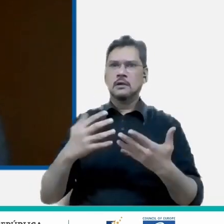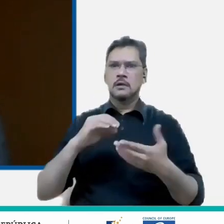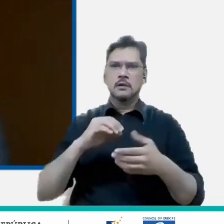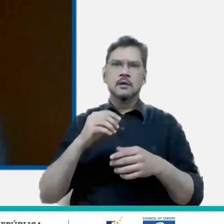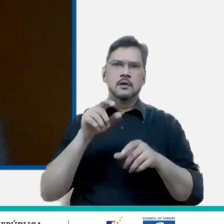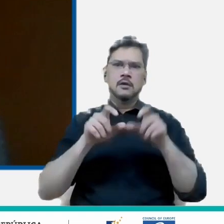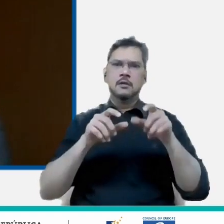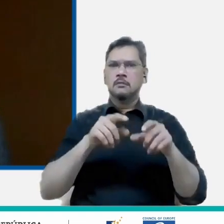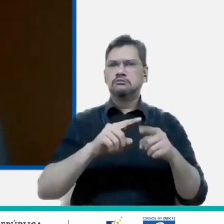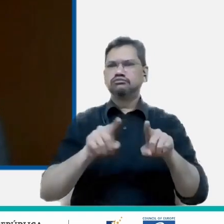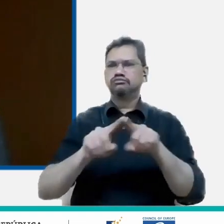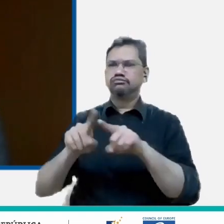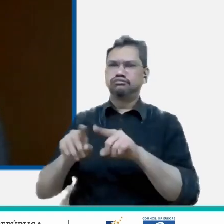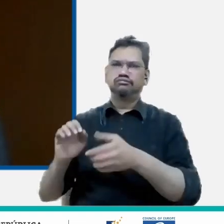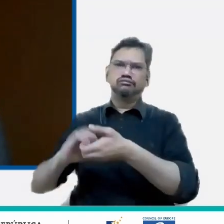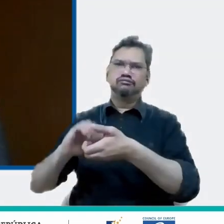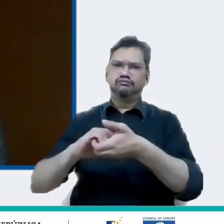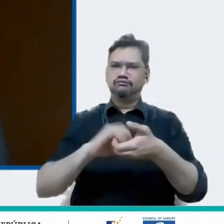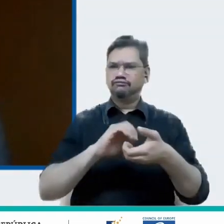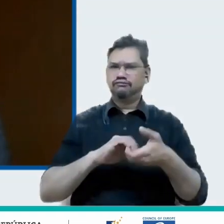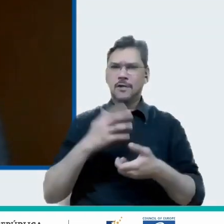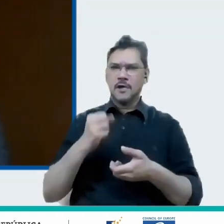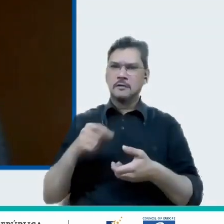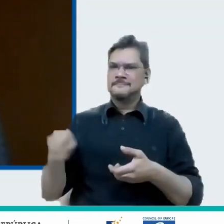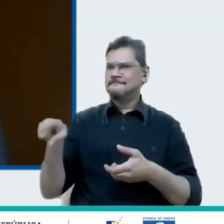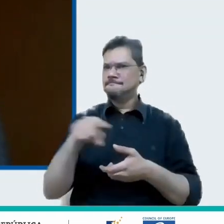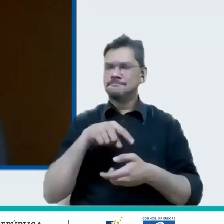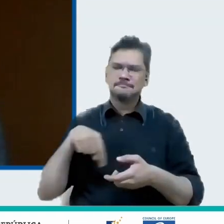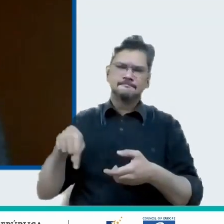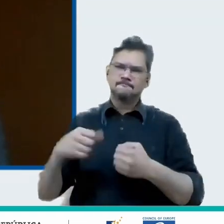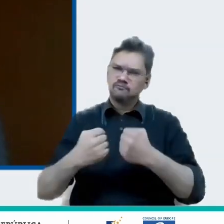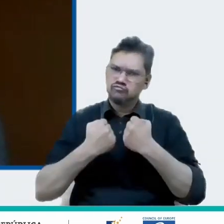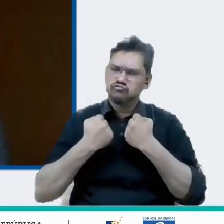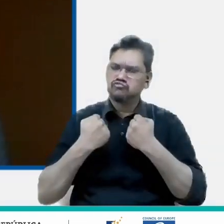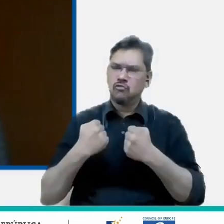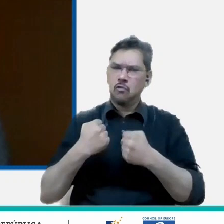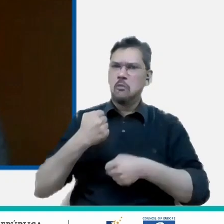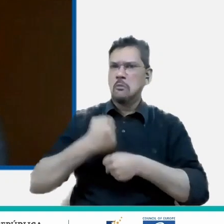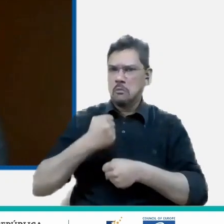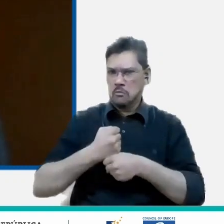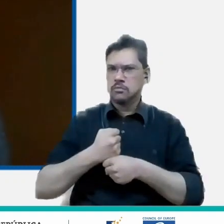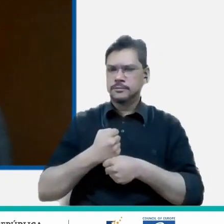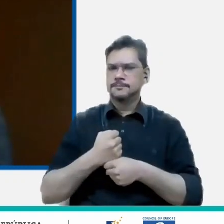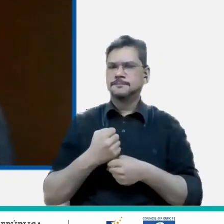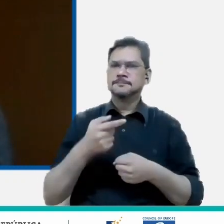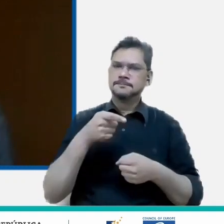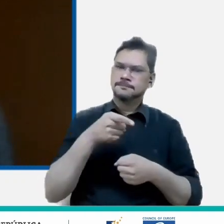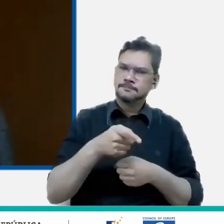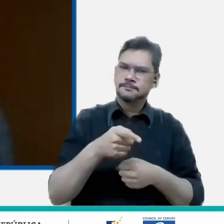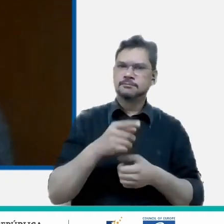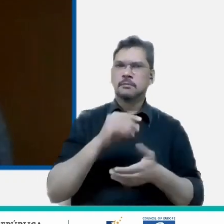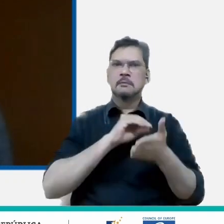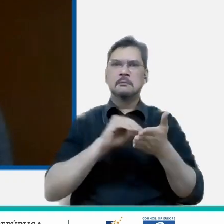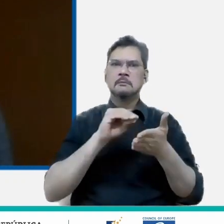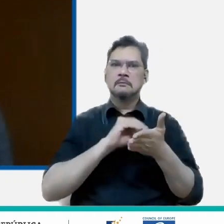and supporter of its outcomes. Personally, me as a head of secretariat of DPPI was already involved in several of